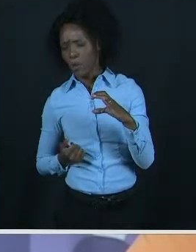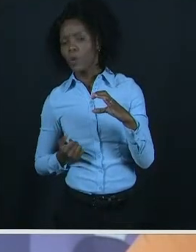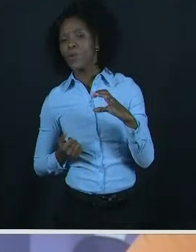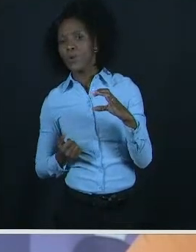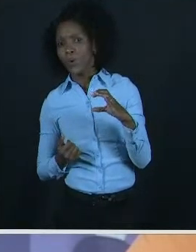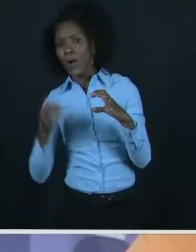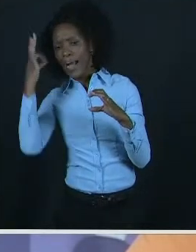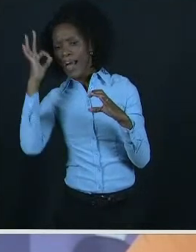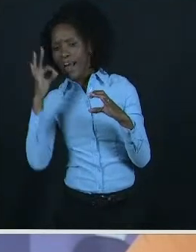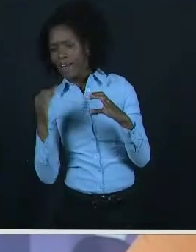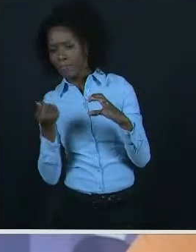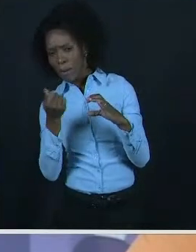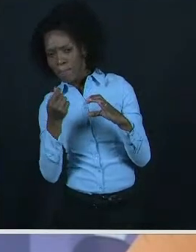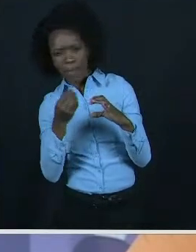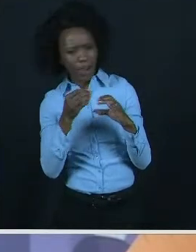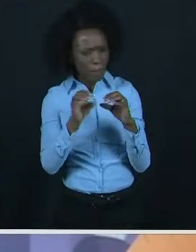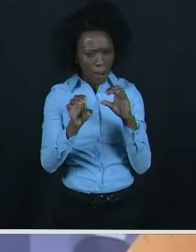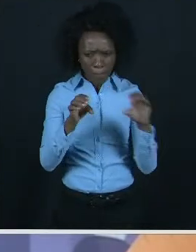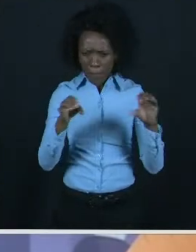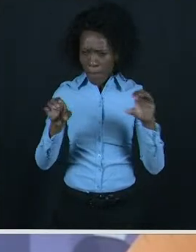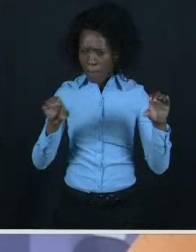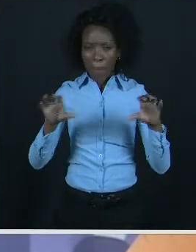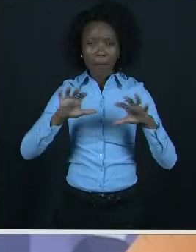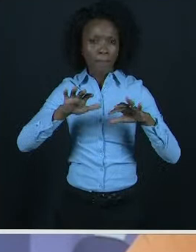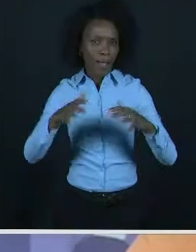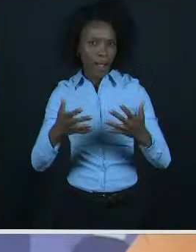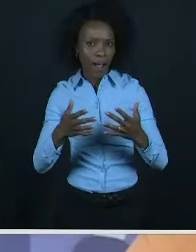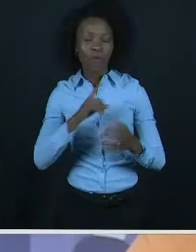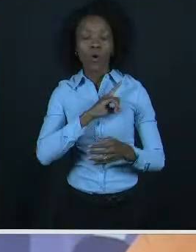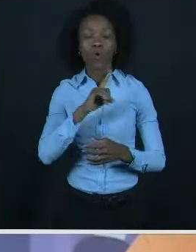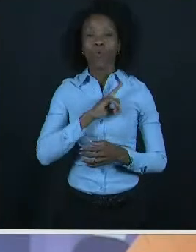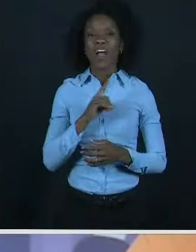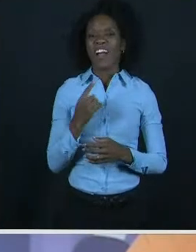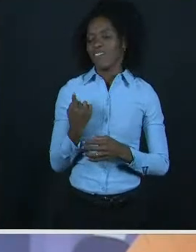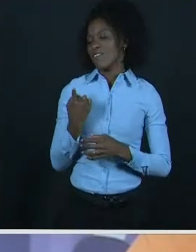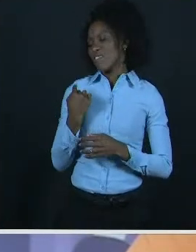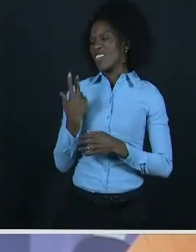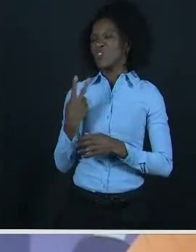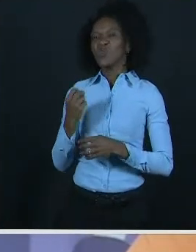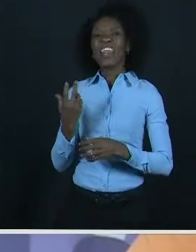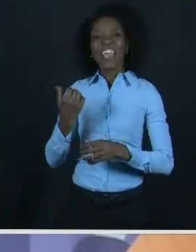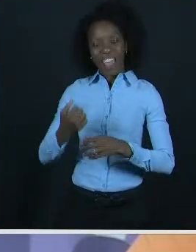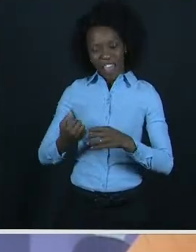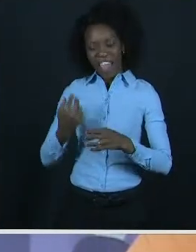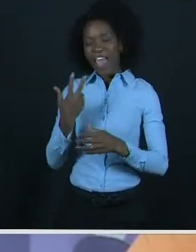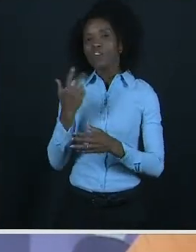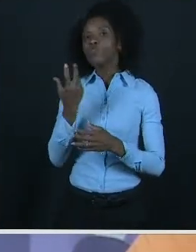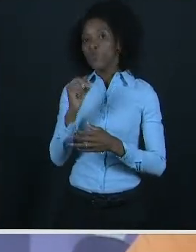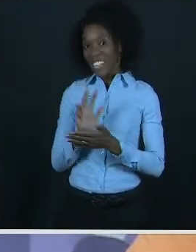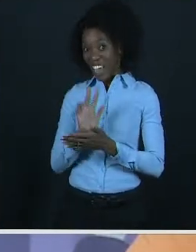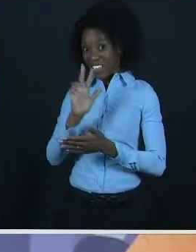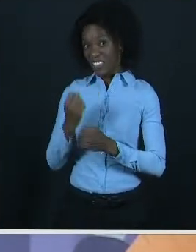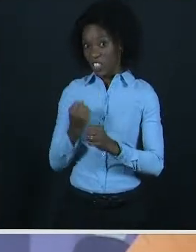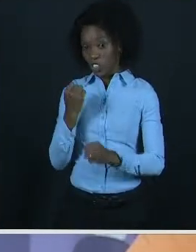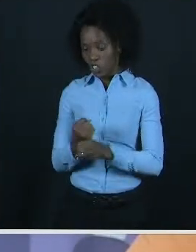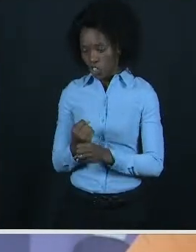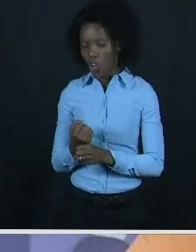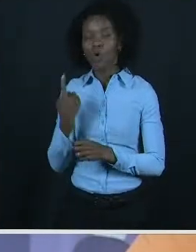allocation, as I said, in 2019 we adopted a framework on gender